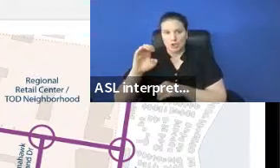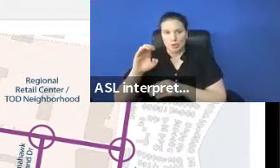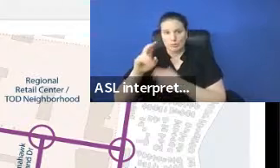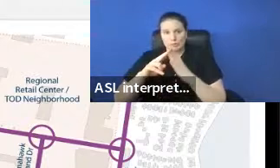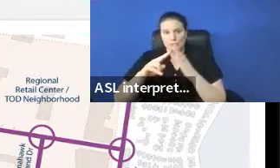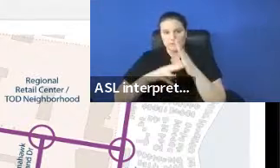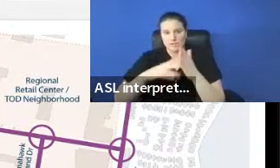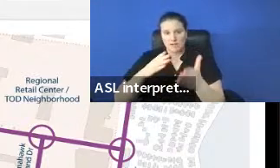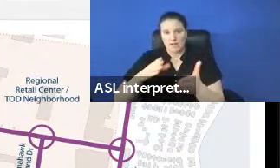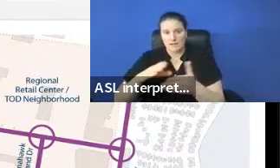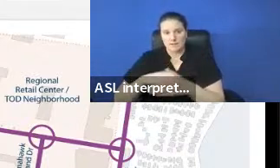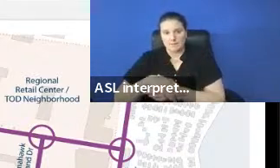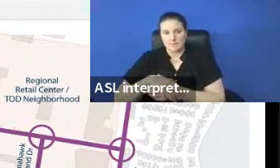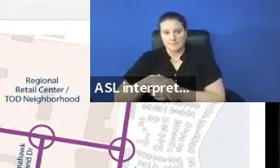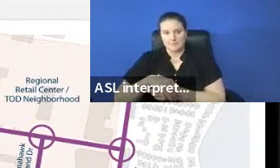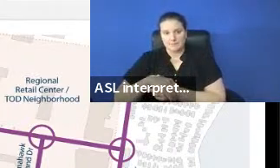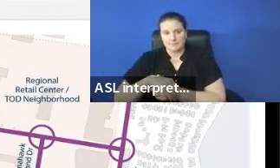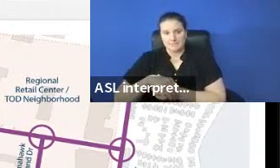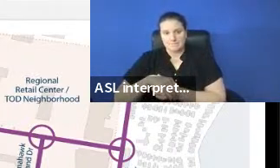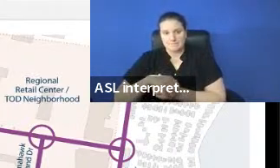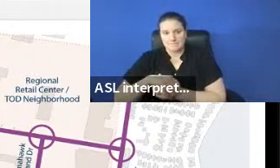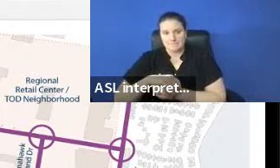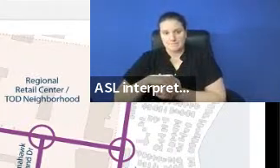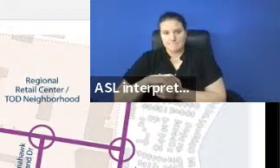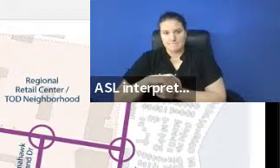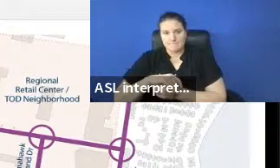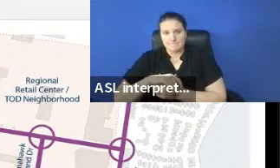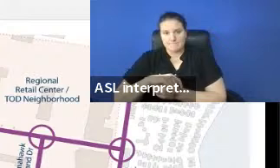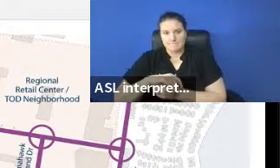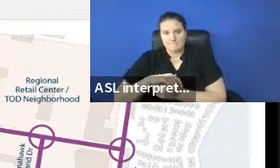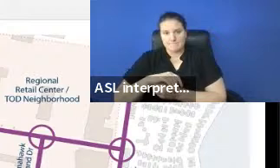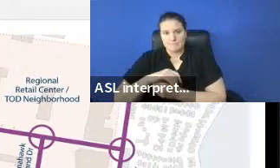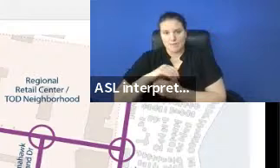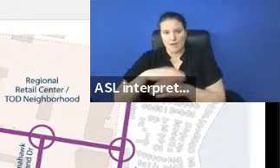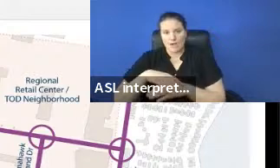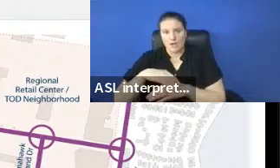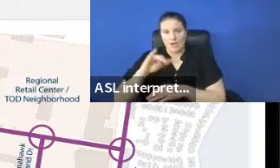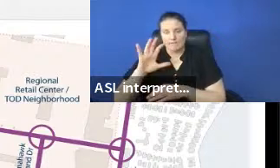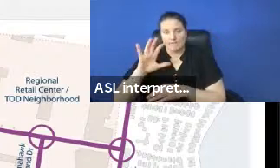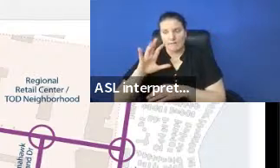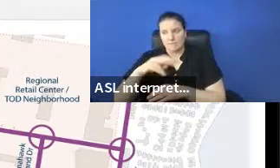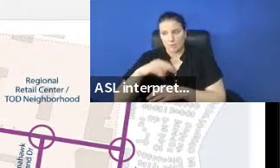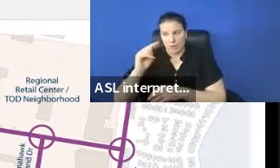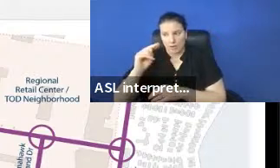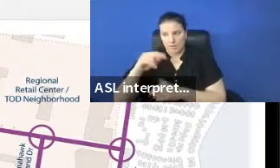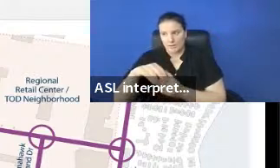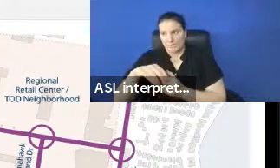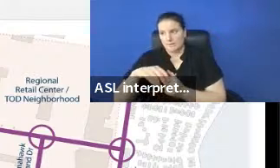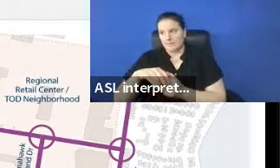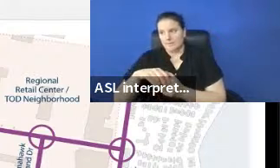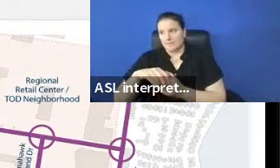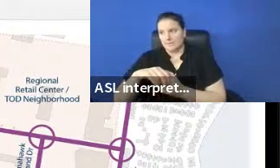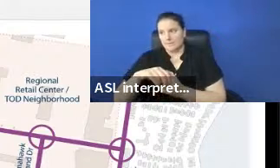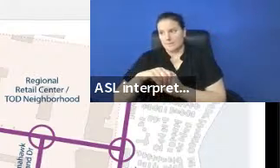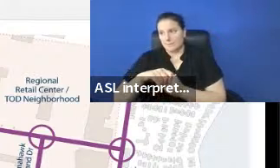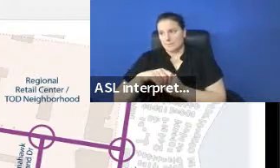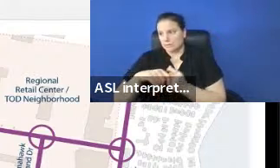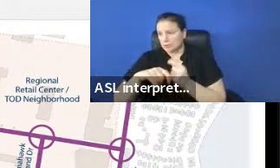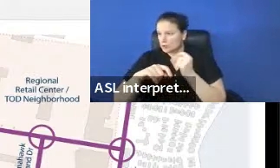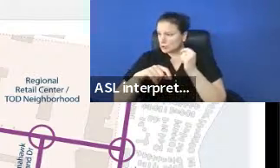point is. So let's deal with getting on Interstate 5 going northbound. Start over here